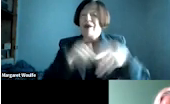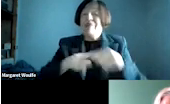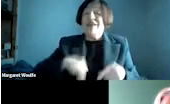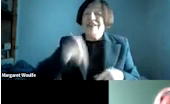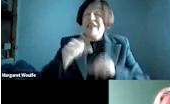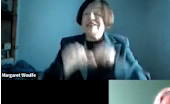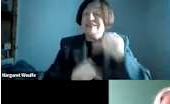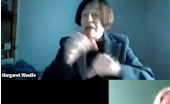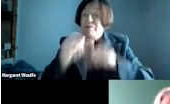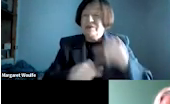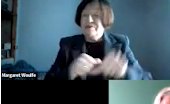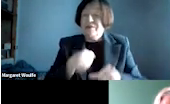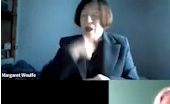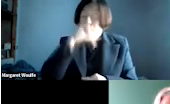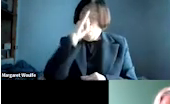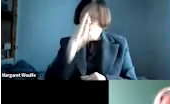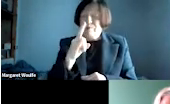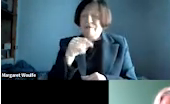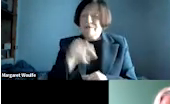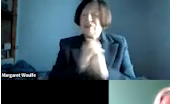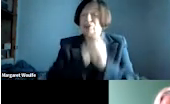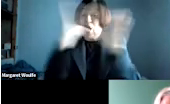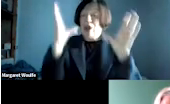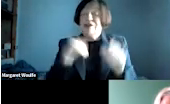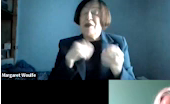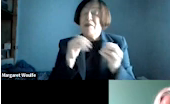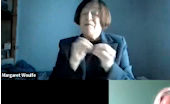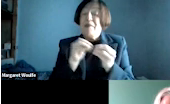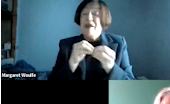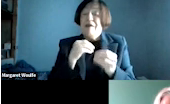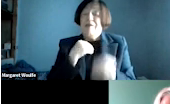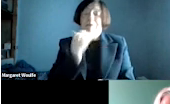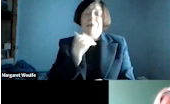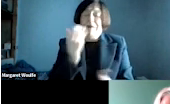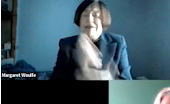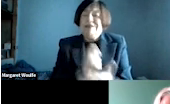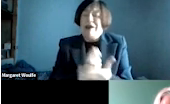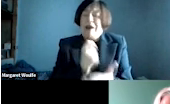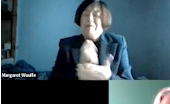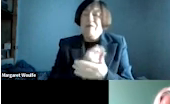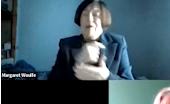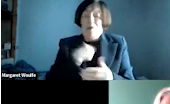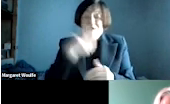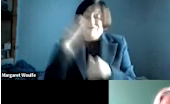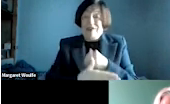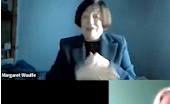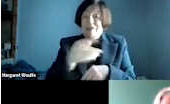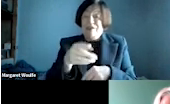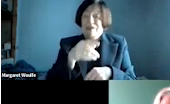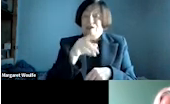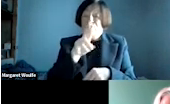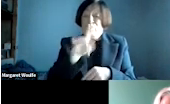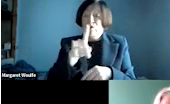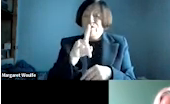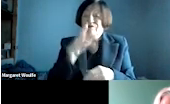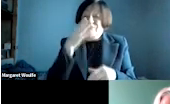steps. So I hope that's clear, but as we said, we'll have plenty of time when we finished after Ruth wraps up